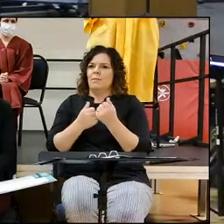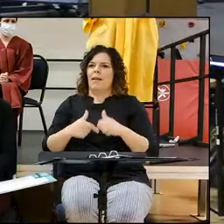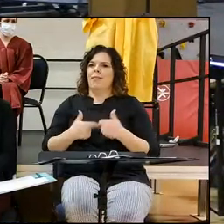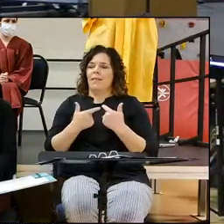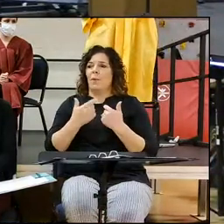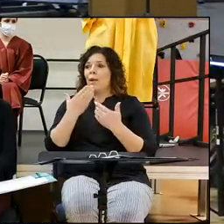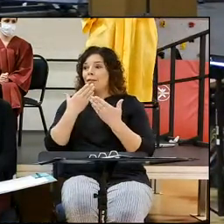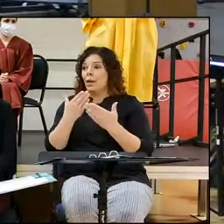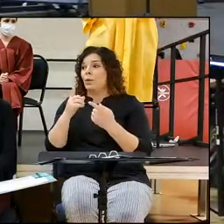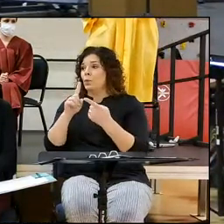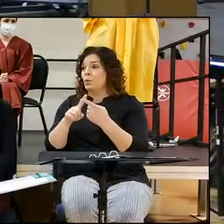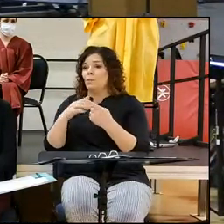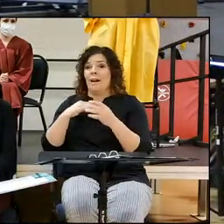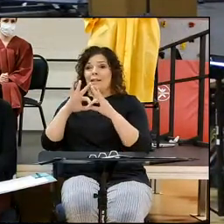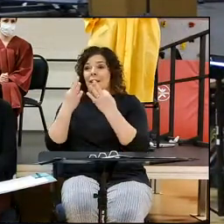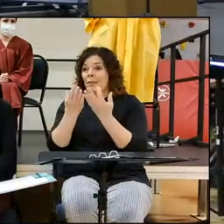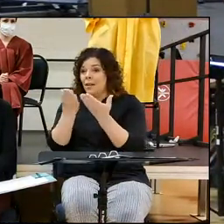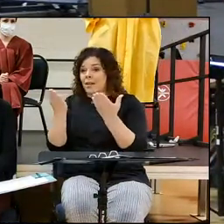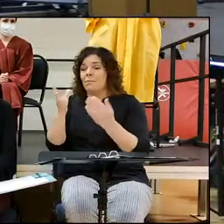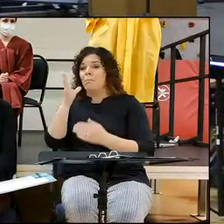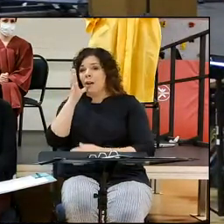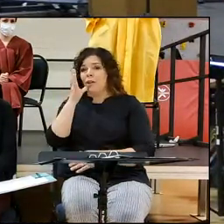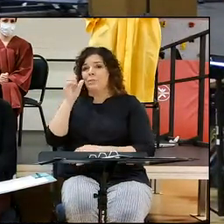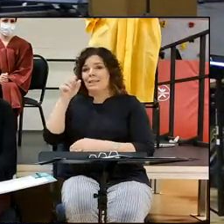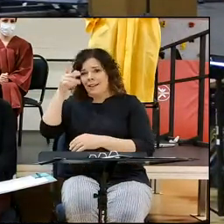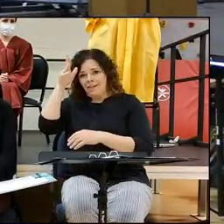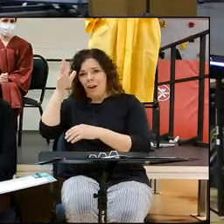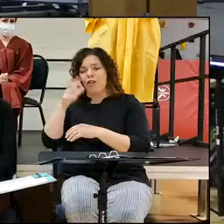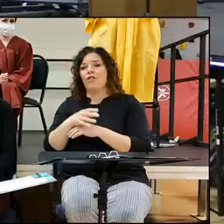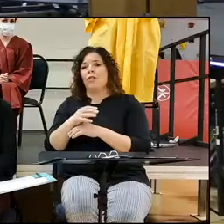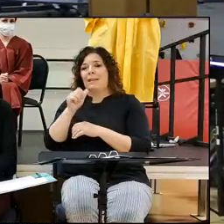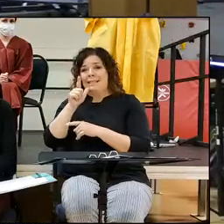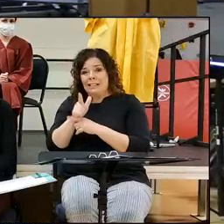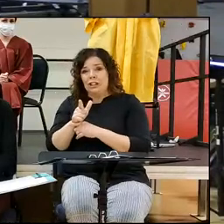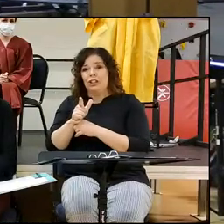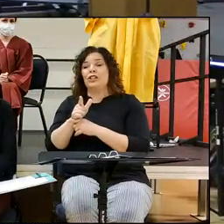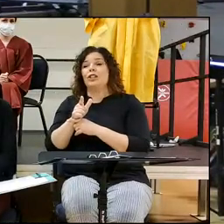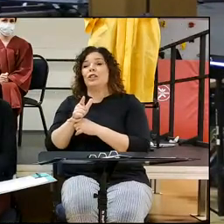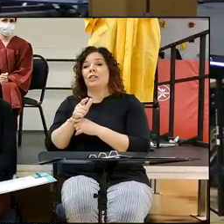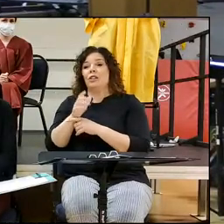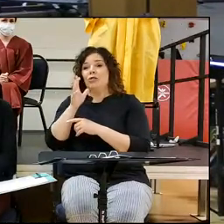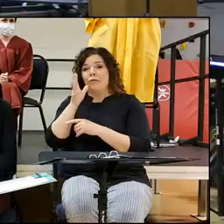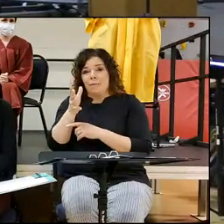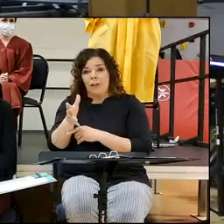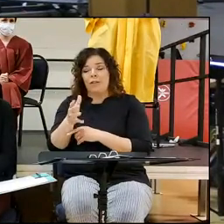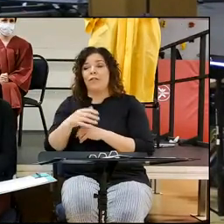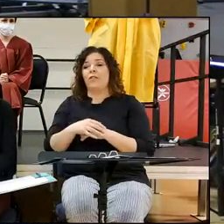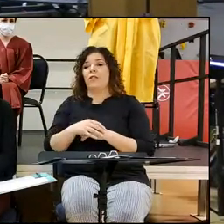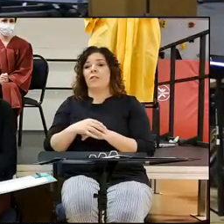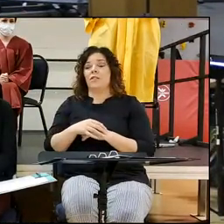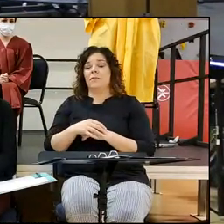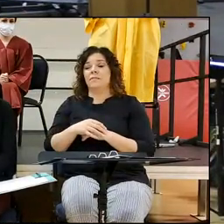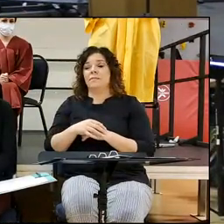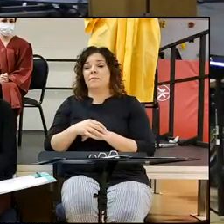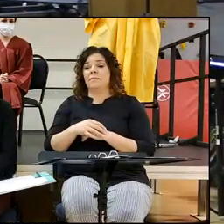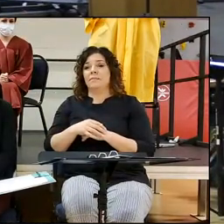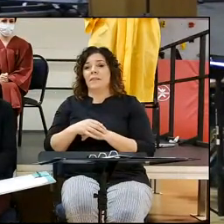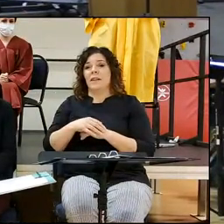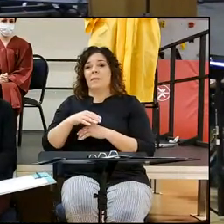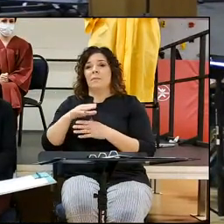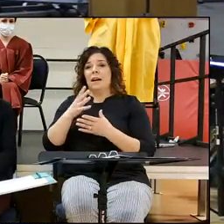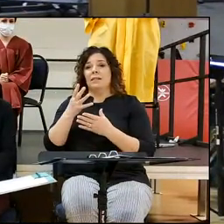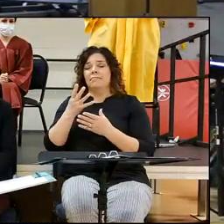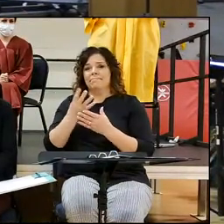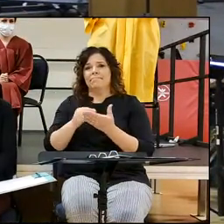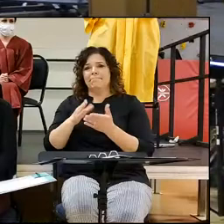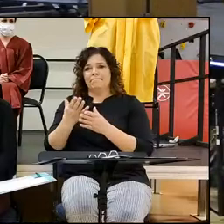thank you to my family, my mother, my stepfather, my sister, my grandmother, my late grandfather. I would